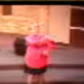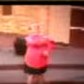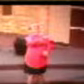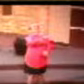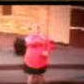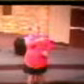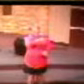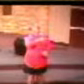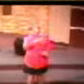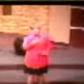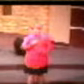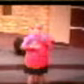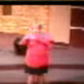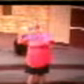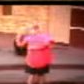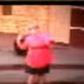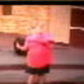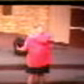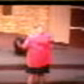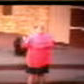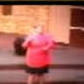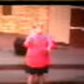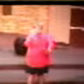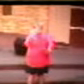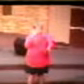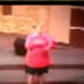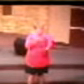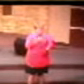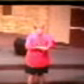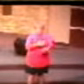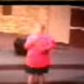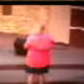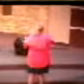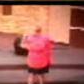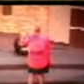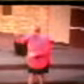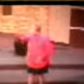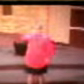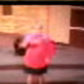back as well. Good to see you, Sally.